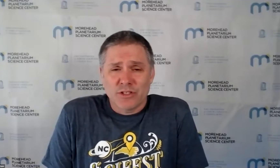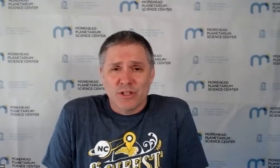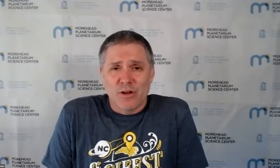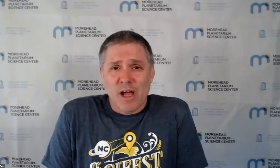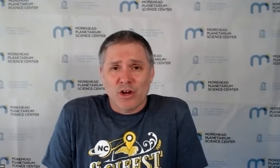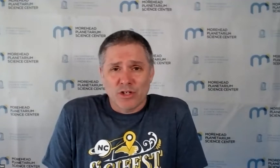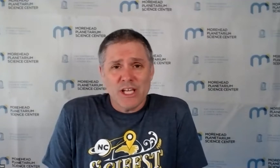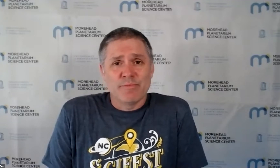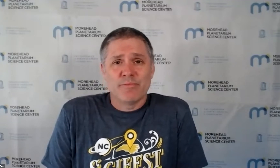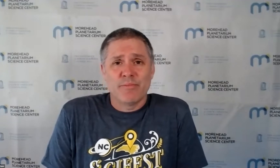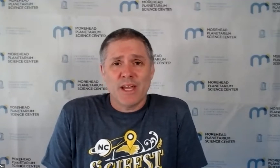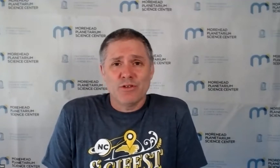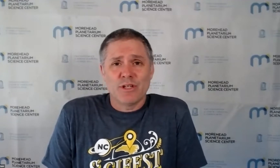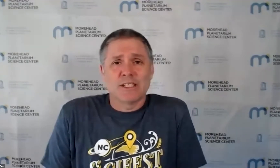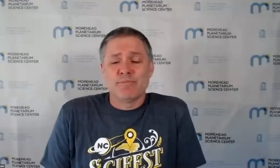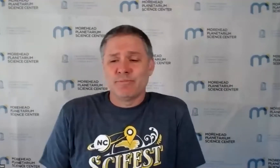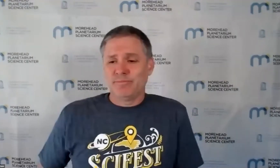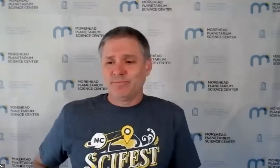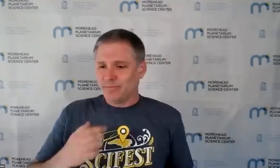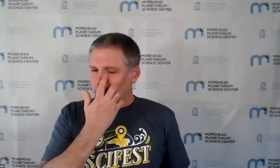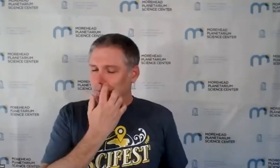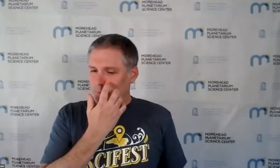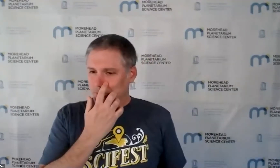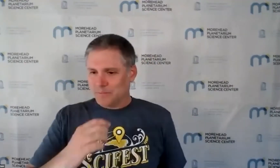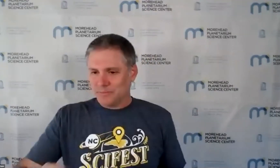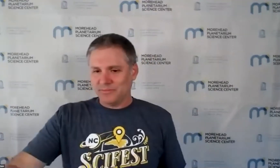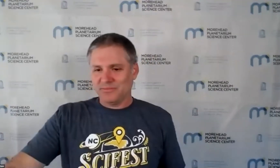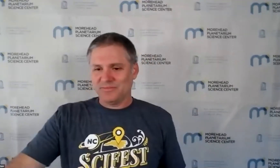then tell us about her team. Thank you, Dr. Lim.